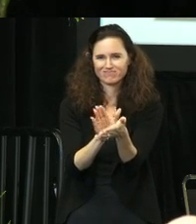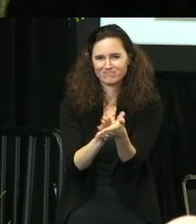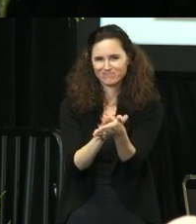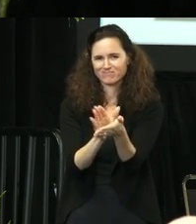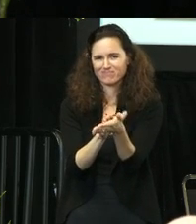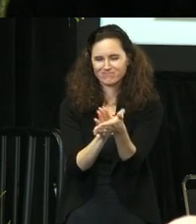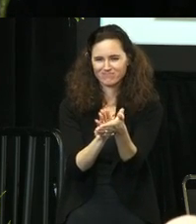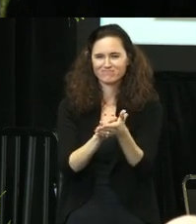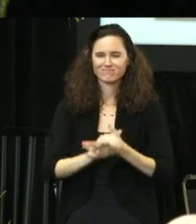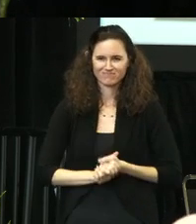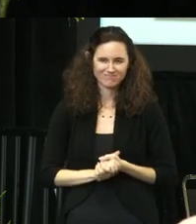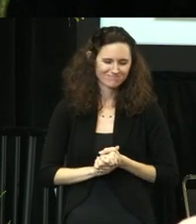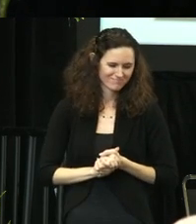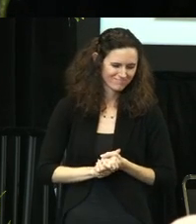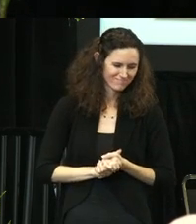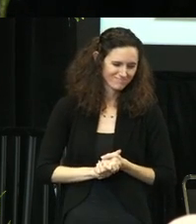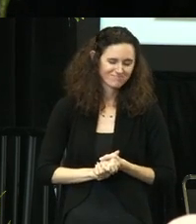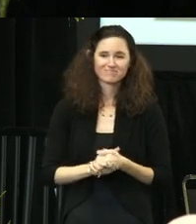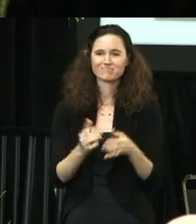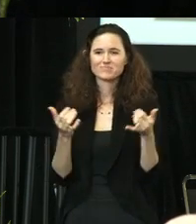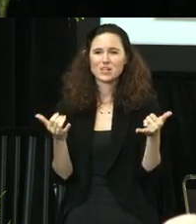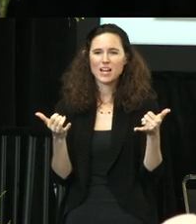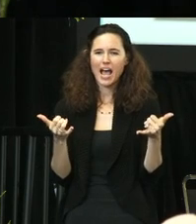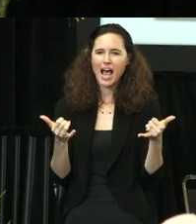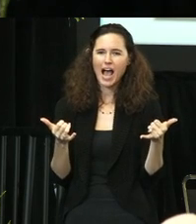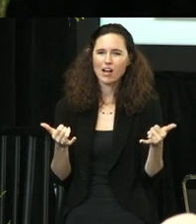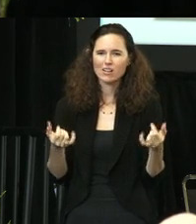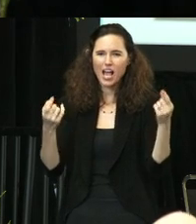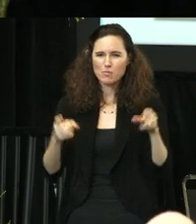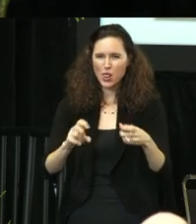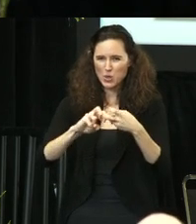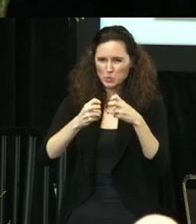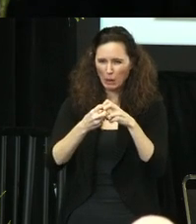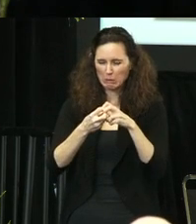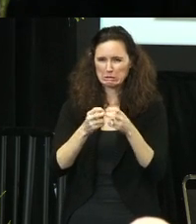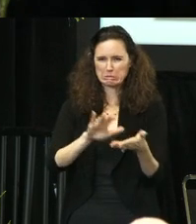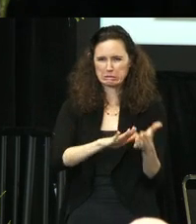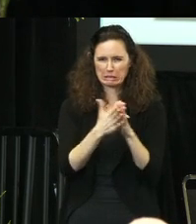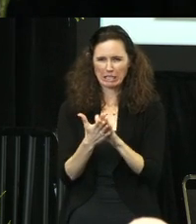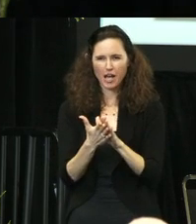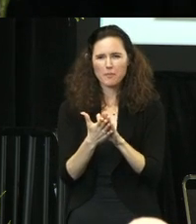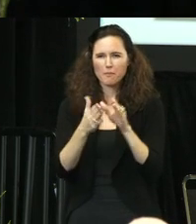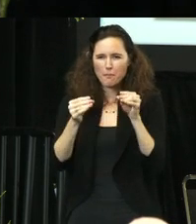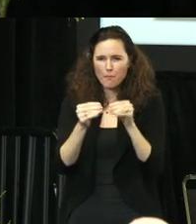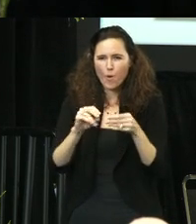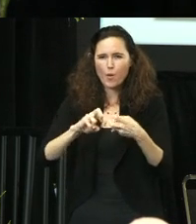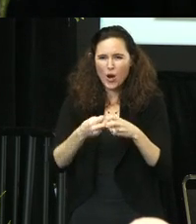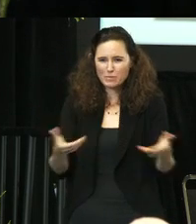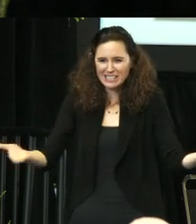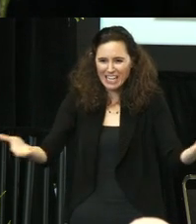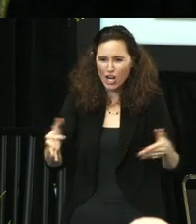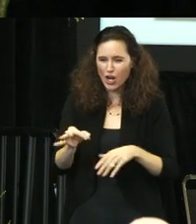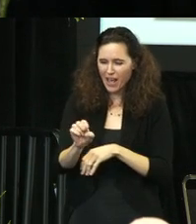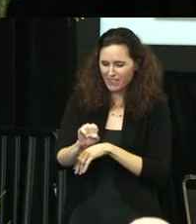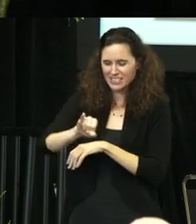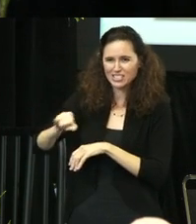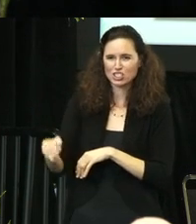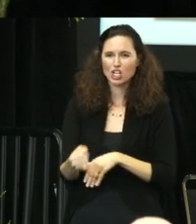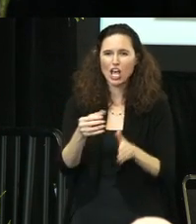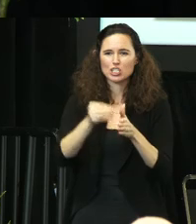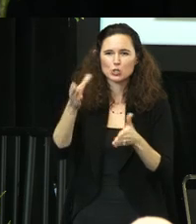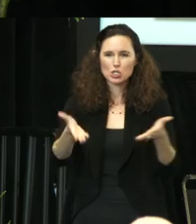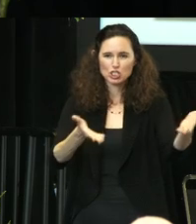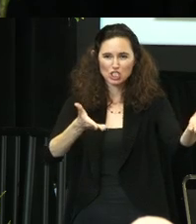so we have these macro problems, but they filter down into micro problems at FSCJ as well. The student services side of the college